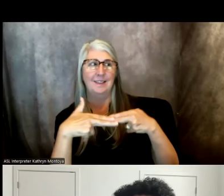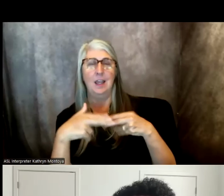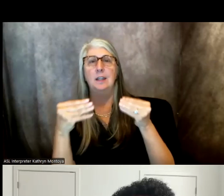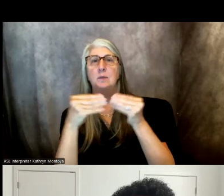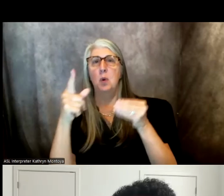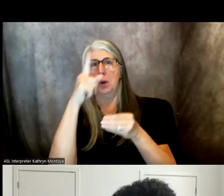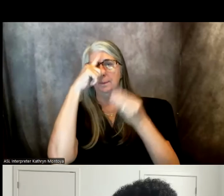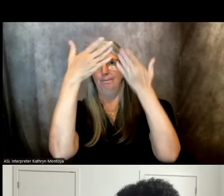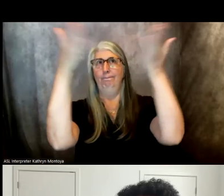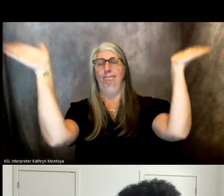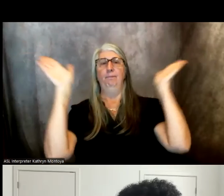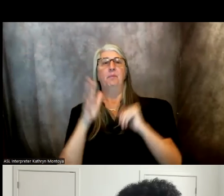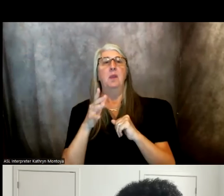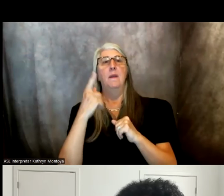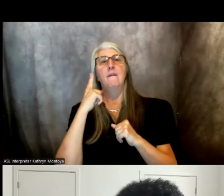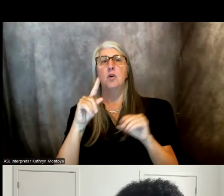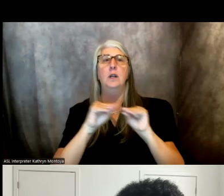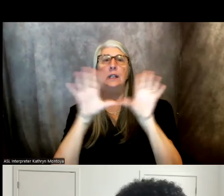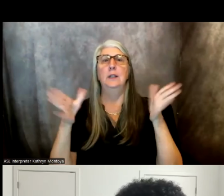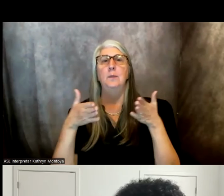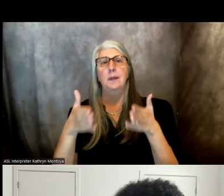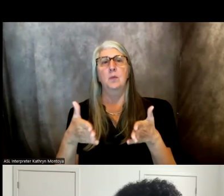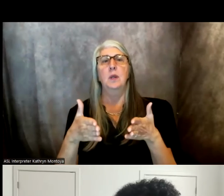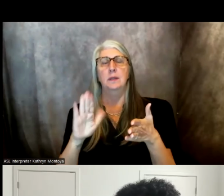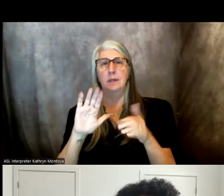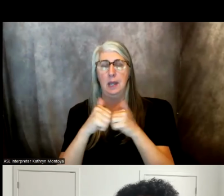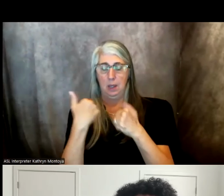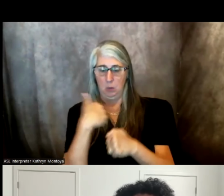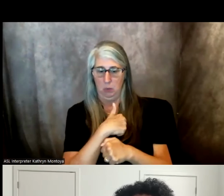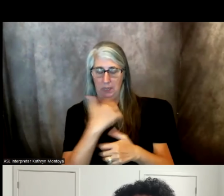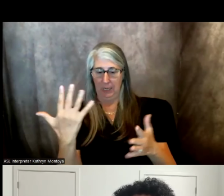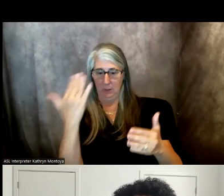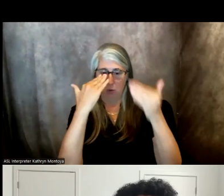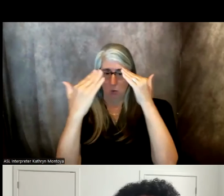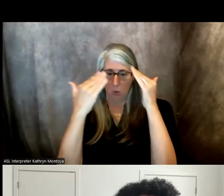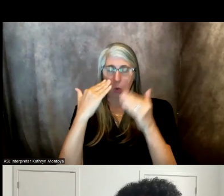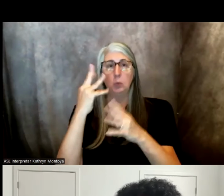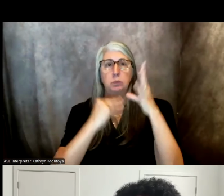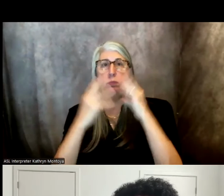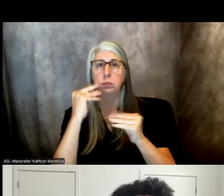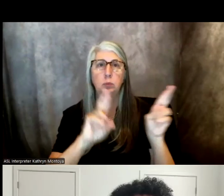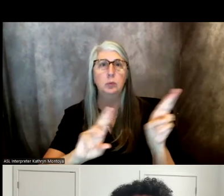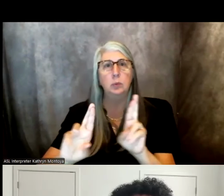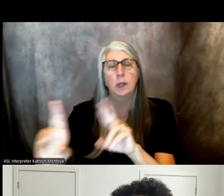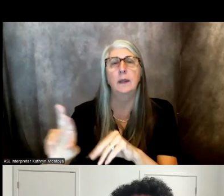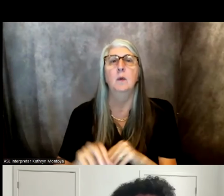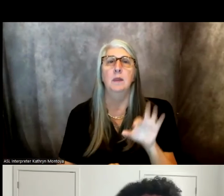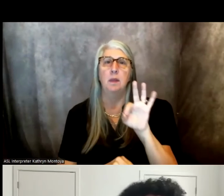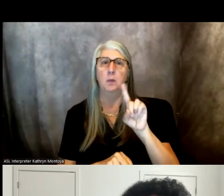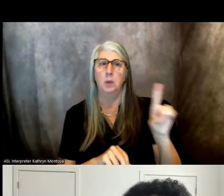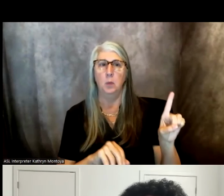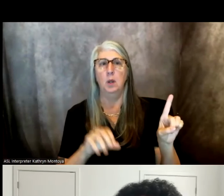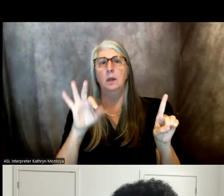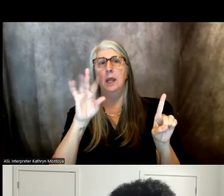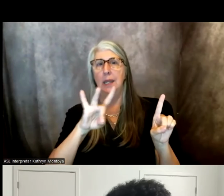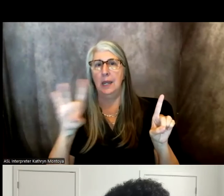just talking about the way that Clear Pathways has oriented ourselves and when we talk about 911 and 988 working together. So when we started this